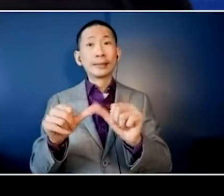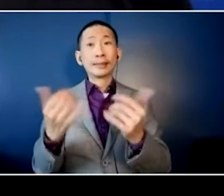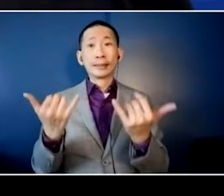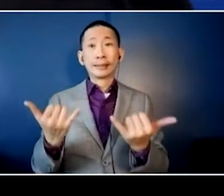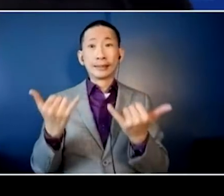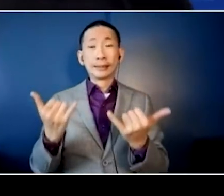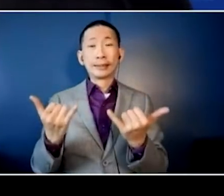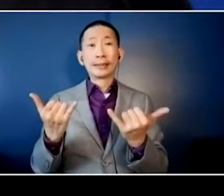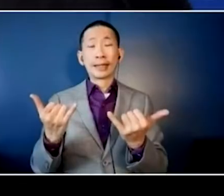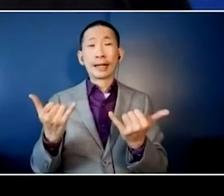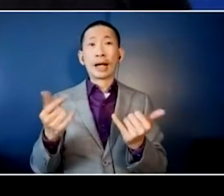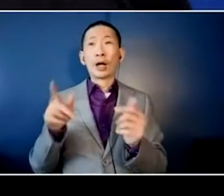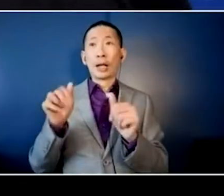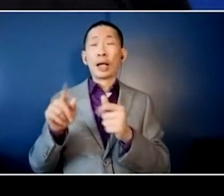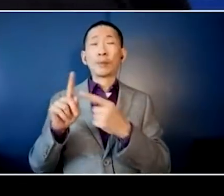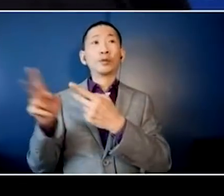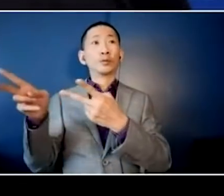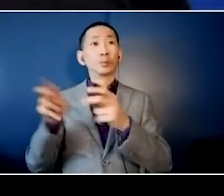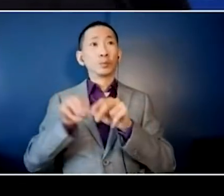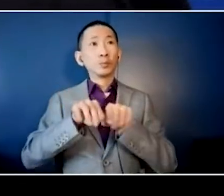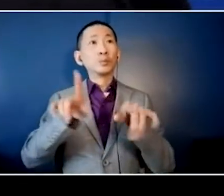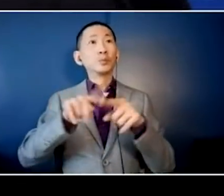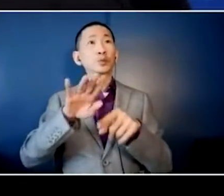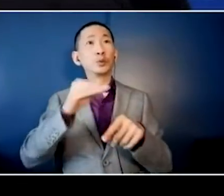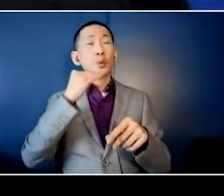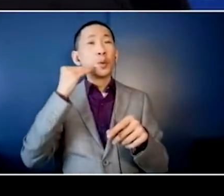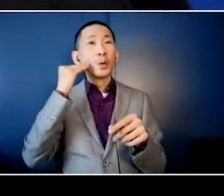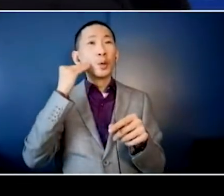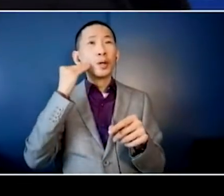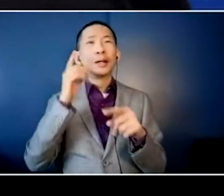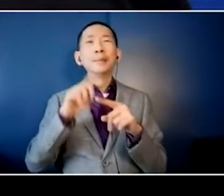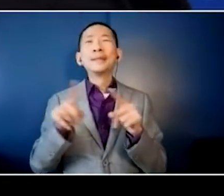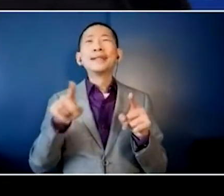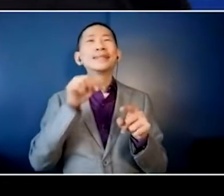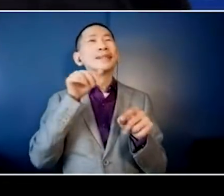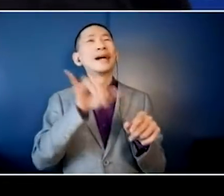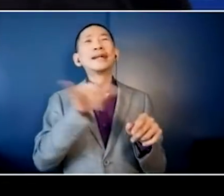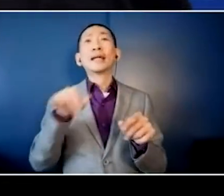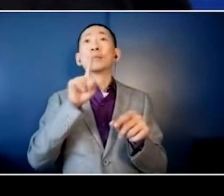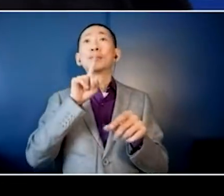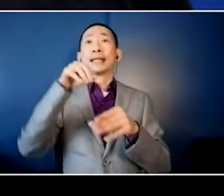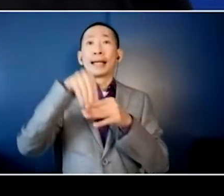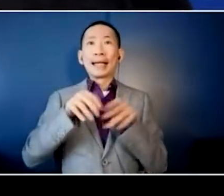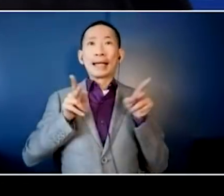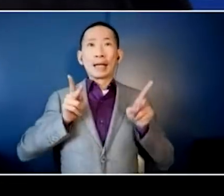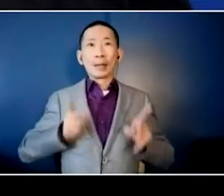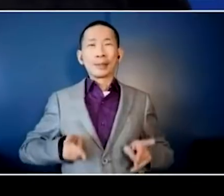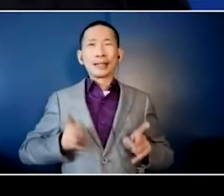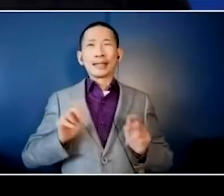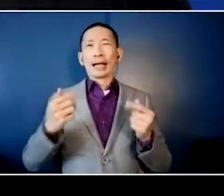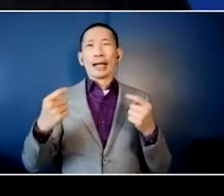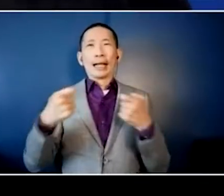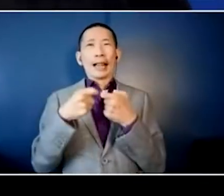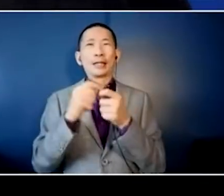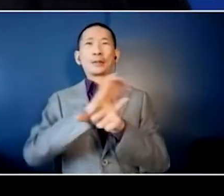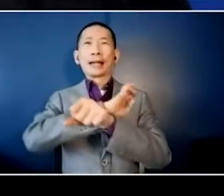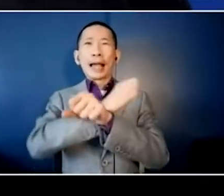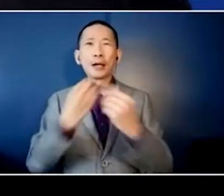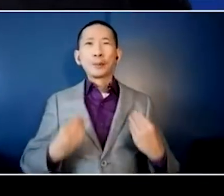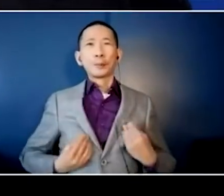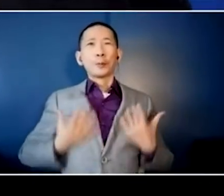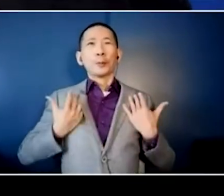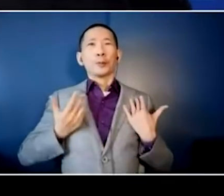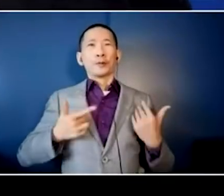are brought into our home, but there's nothing like being there in person, the electricity that you feel when you're in the